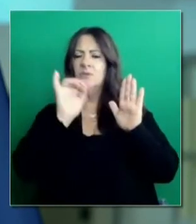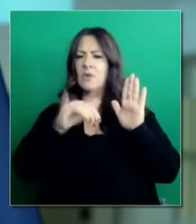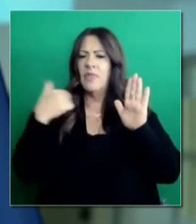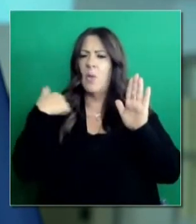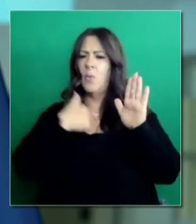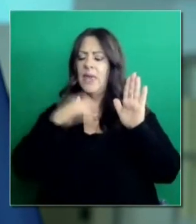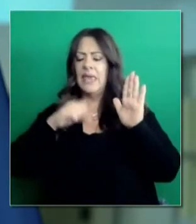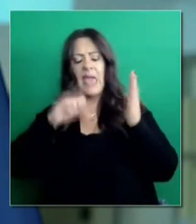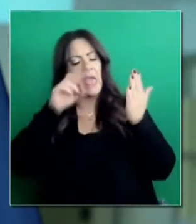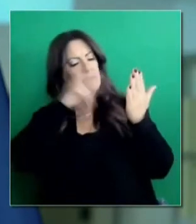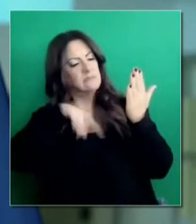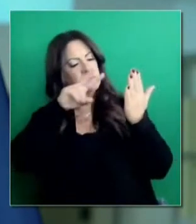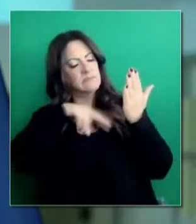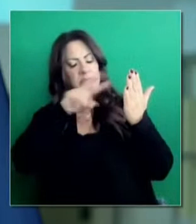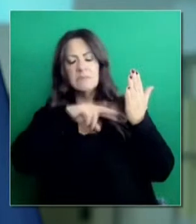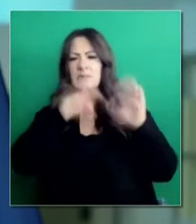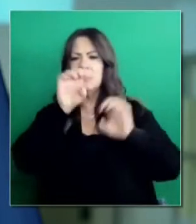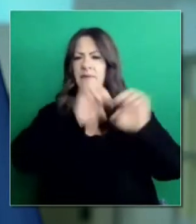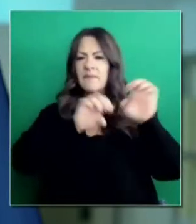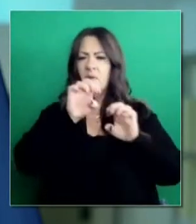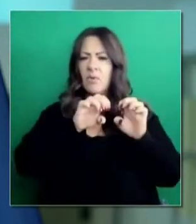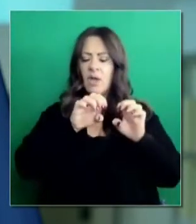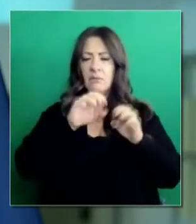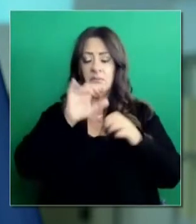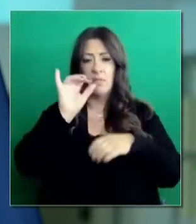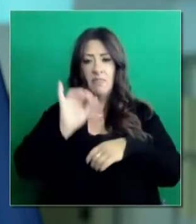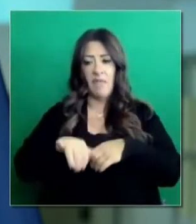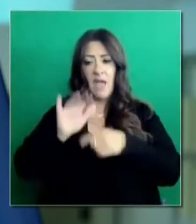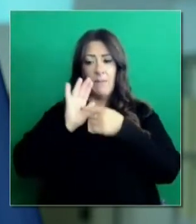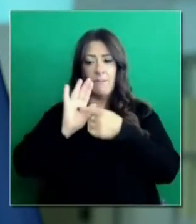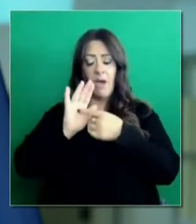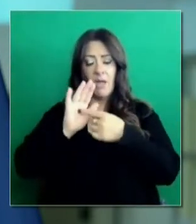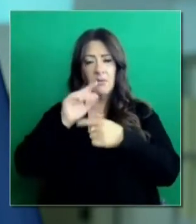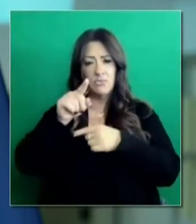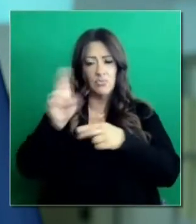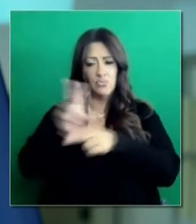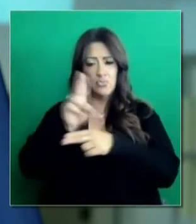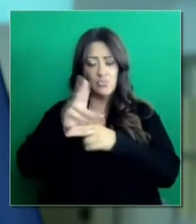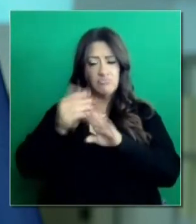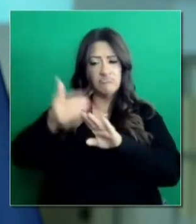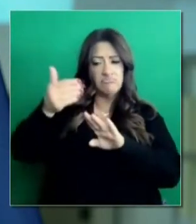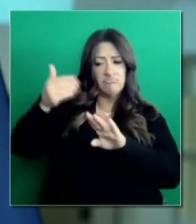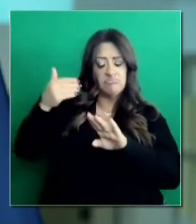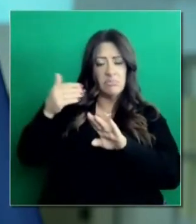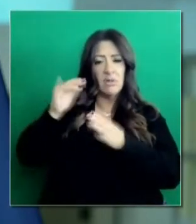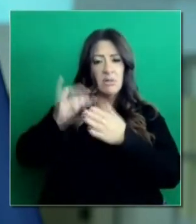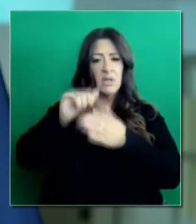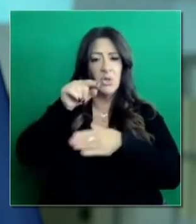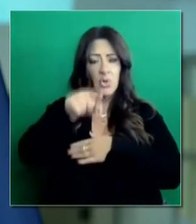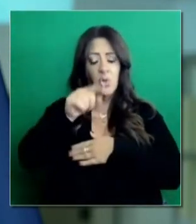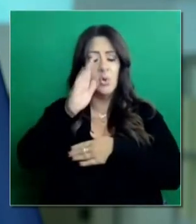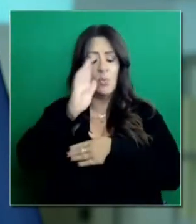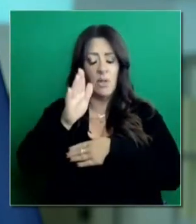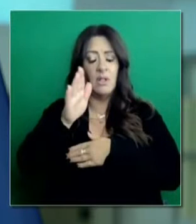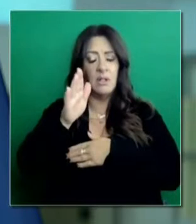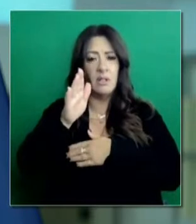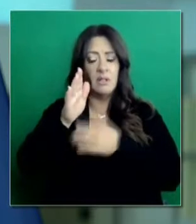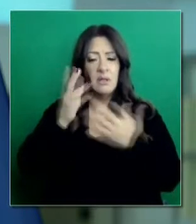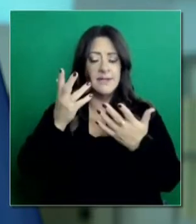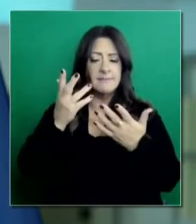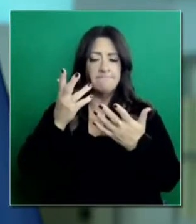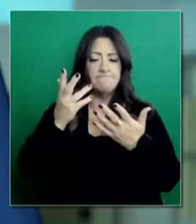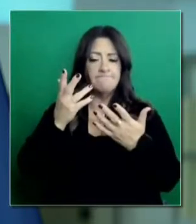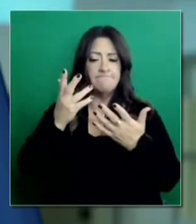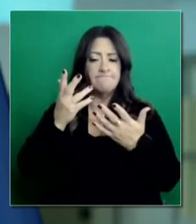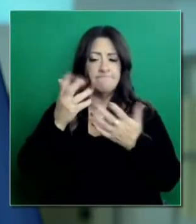How accurate have those models been previously, and do they take into account the lifting of the stay-at-home order? And why